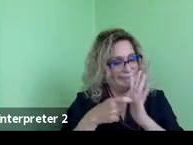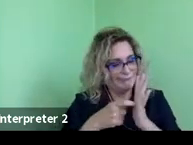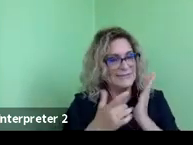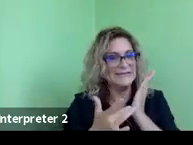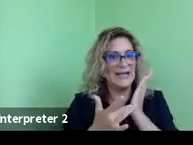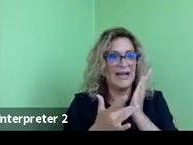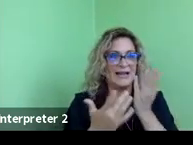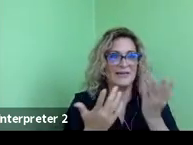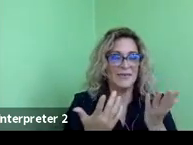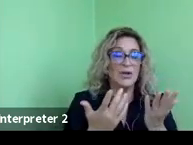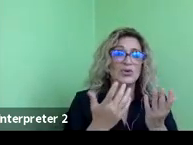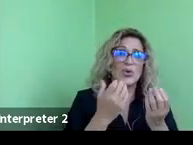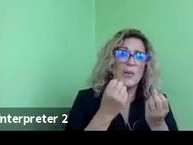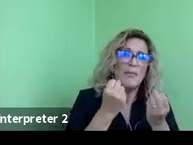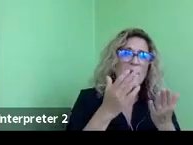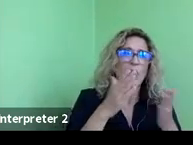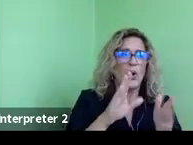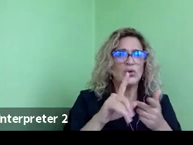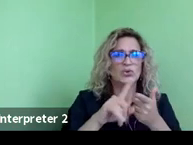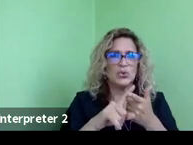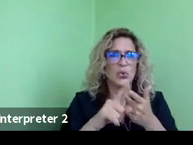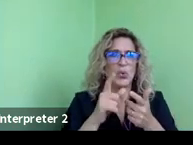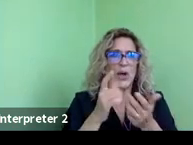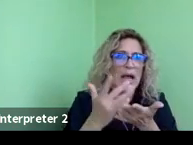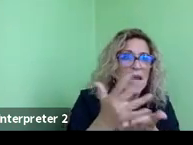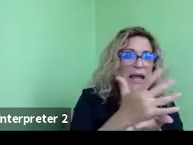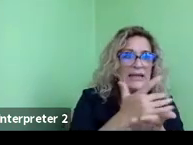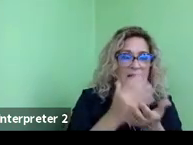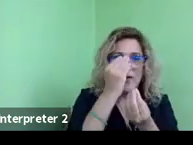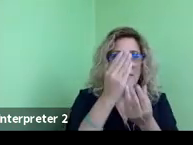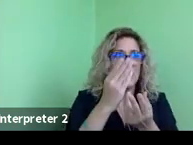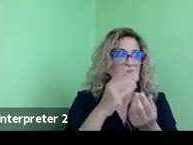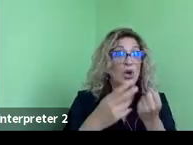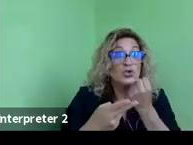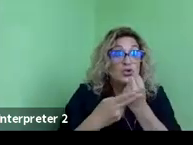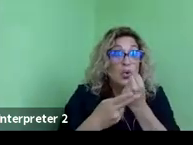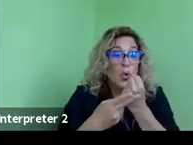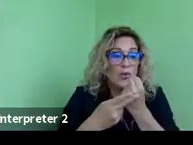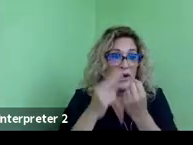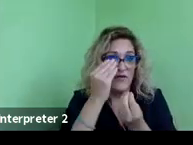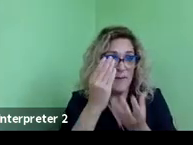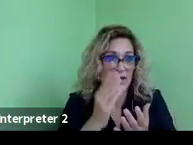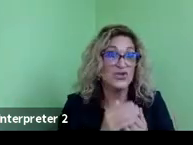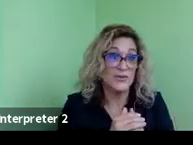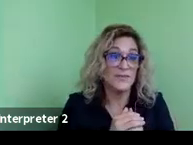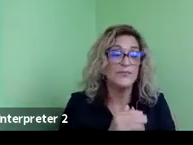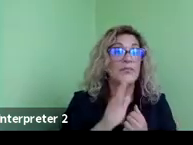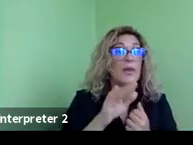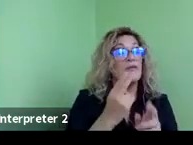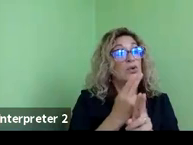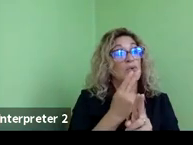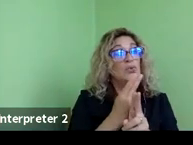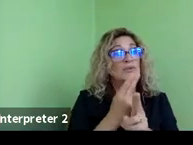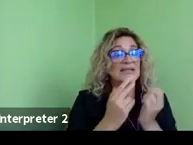storing information. So when using technology to store information about survivors,